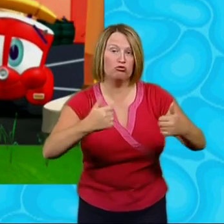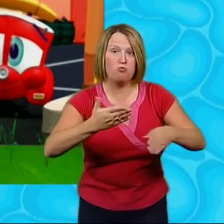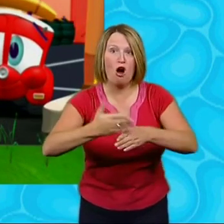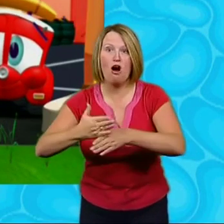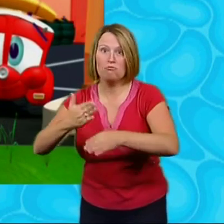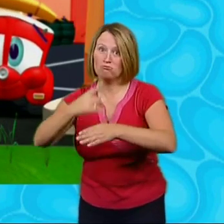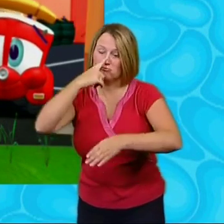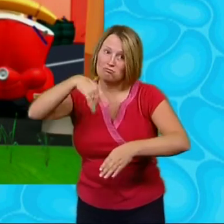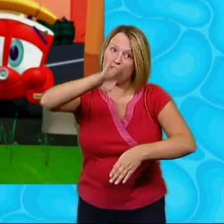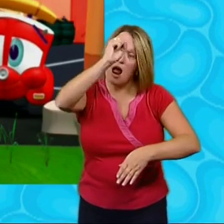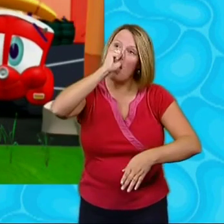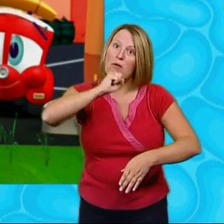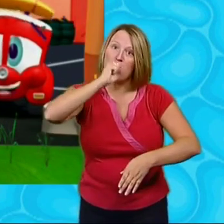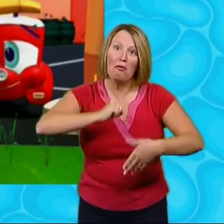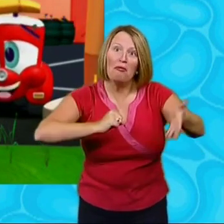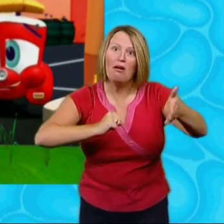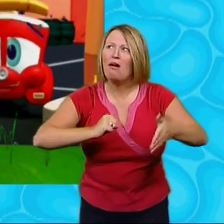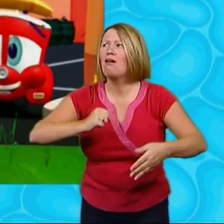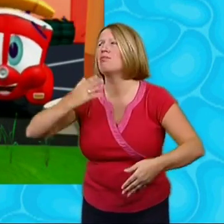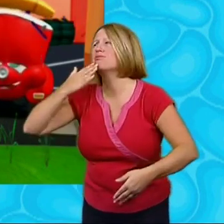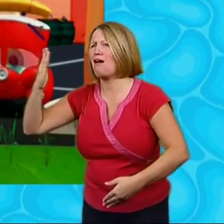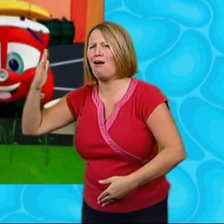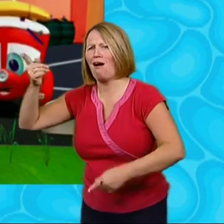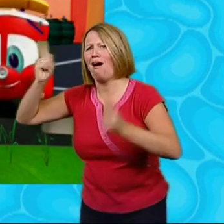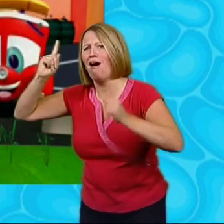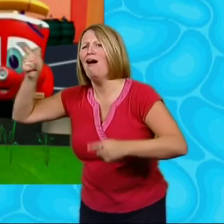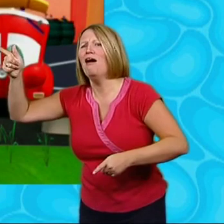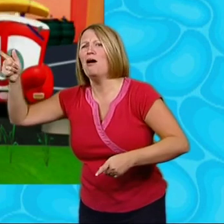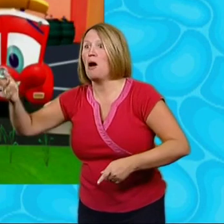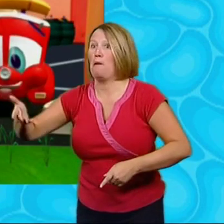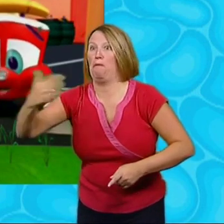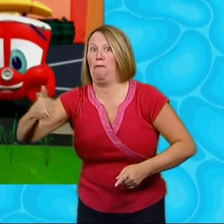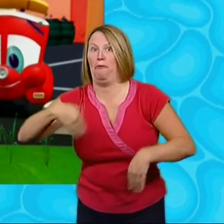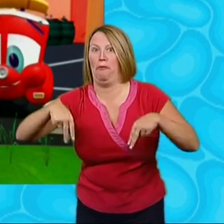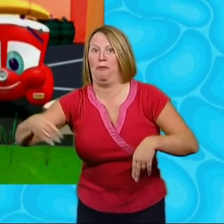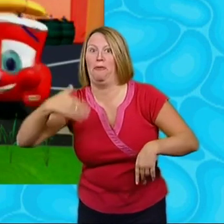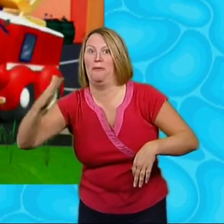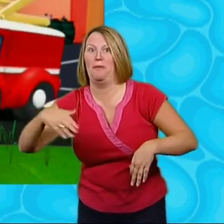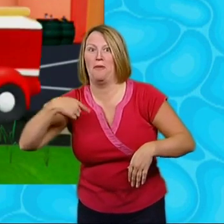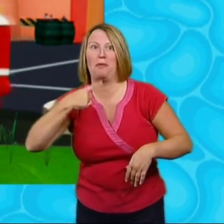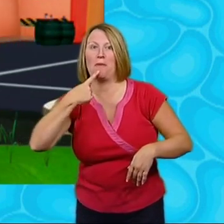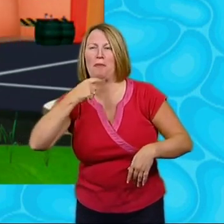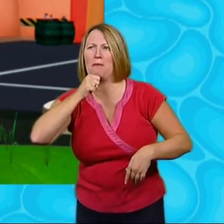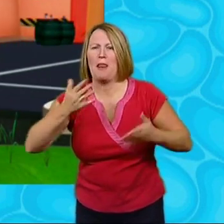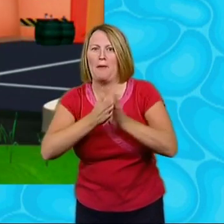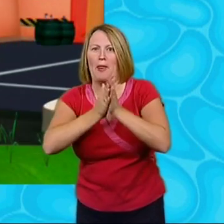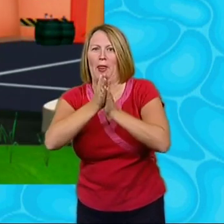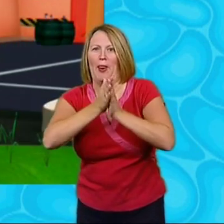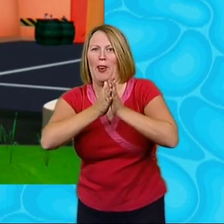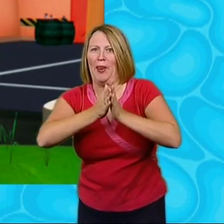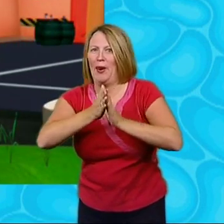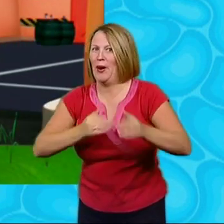don't you go and have one, young Finley? Thanks, Captain Parker. Come on, Scout. I can always taste that ice cream now.